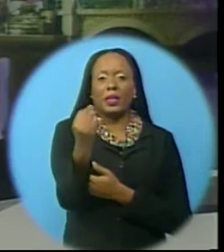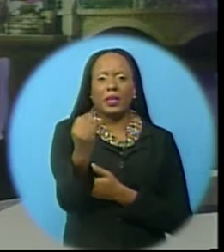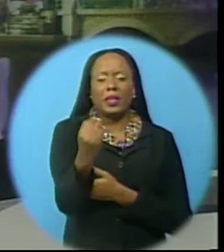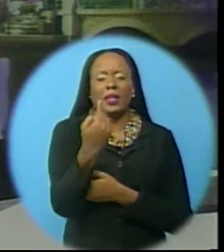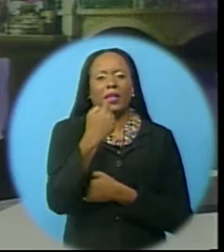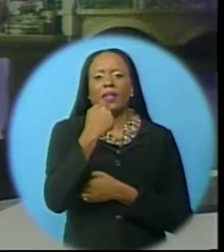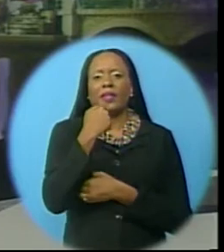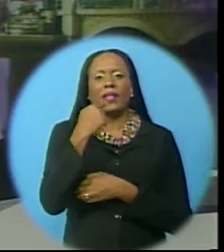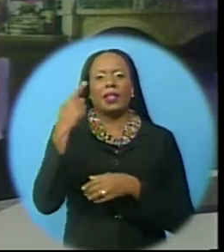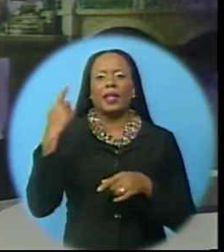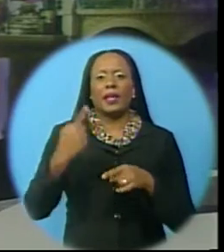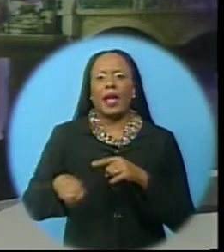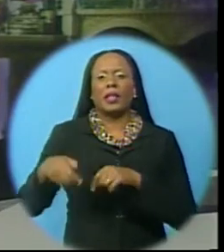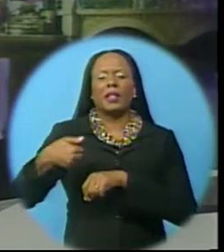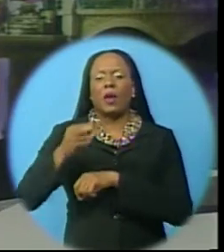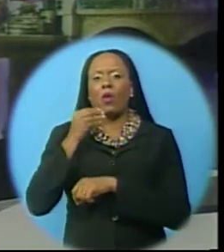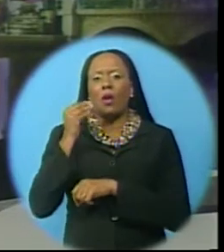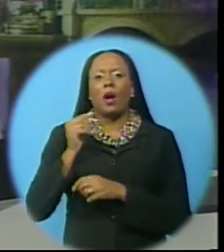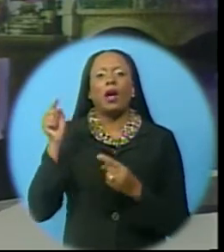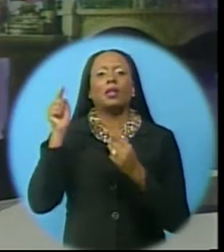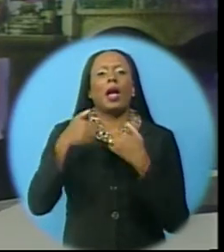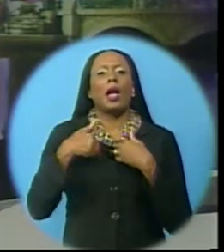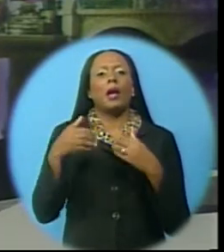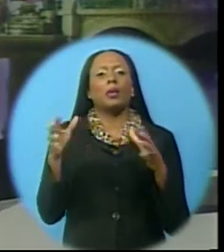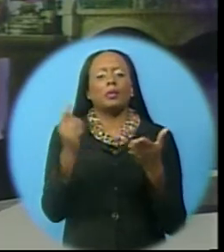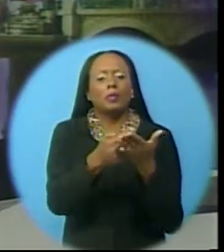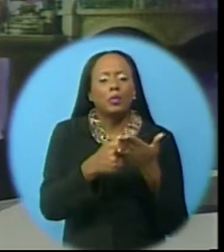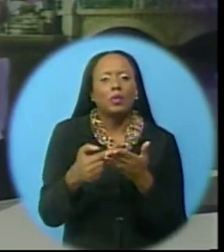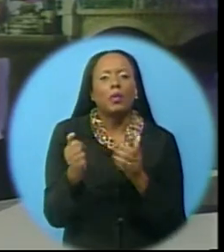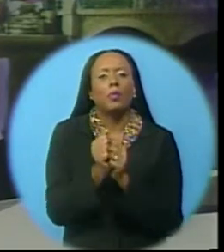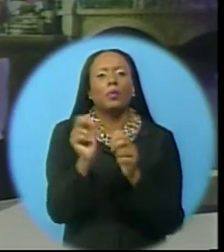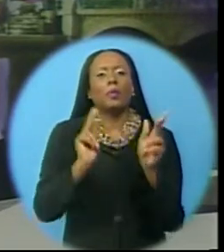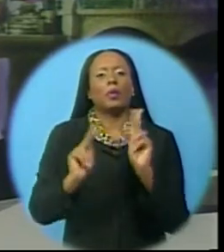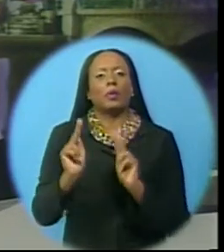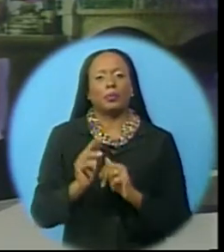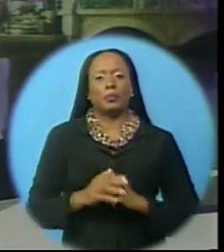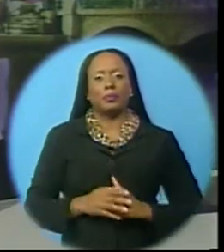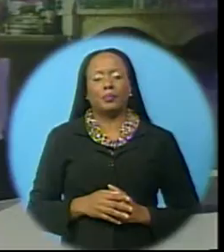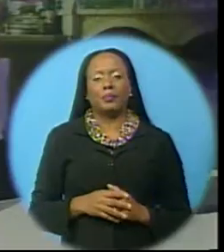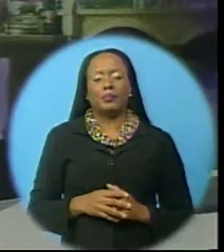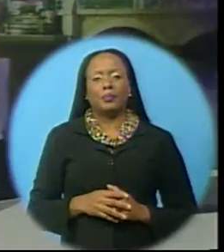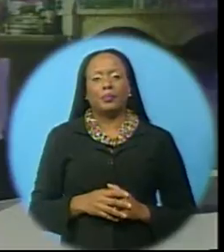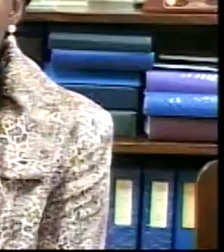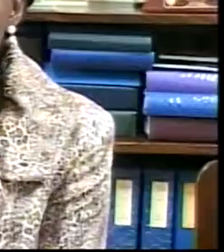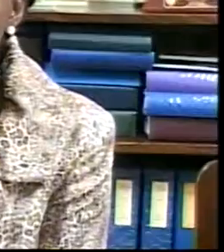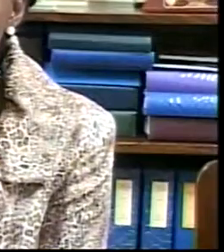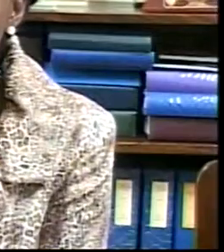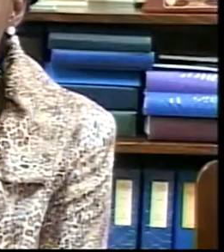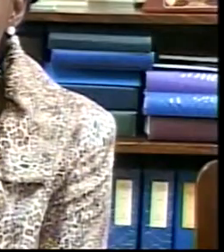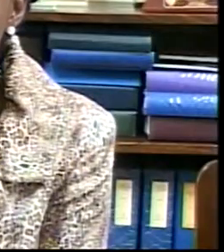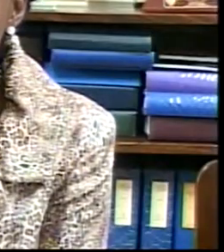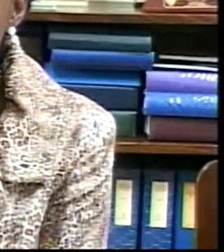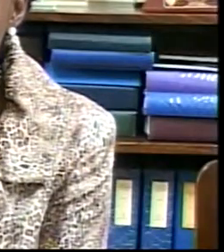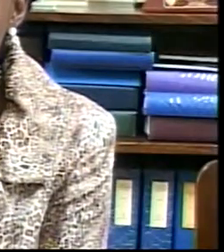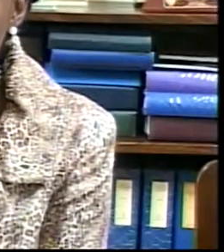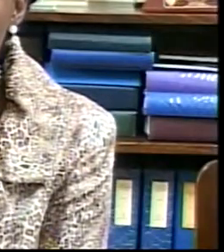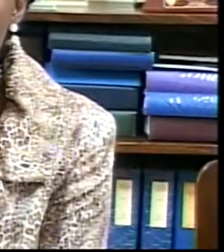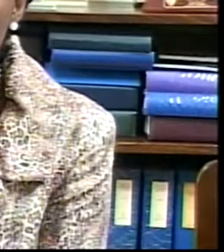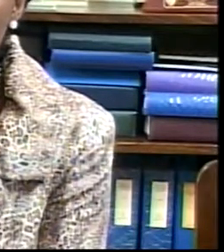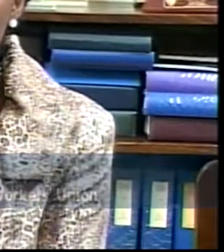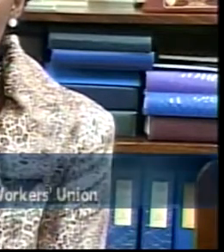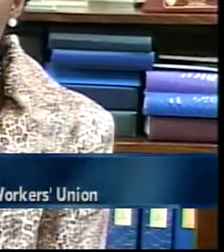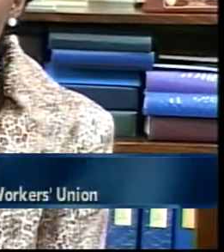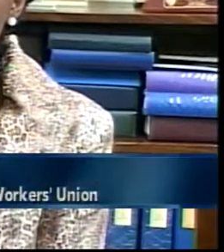no moves can be made until there's discussion between the two sides. We have a meeting,